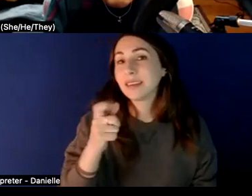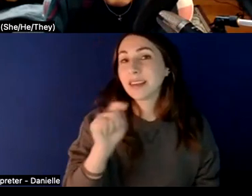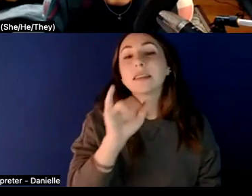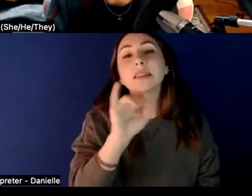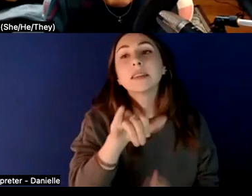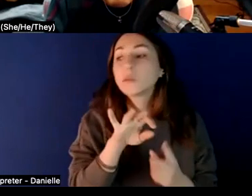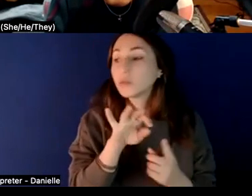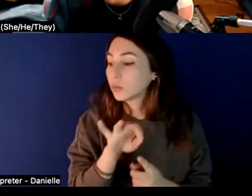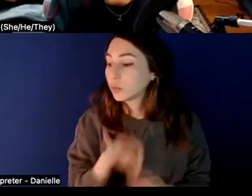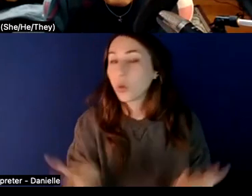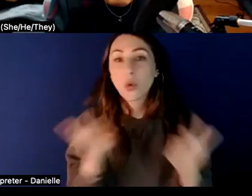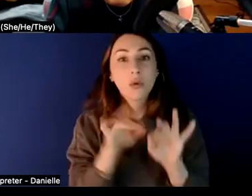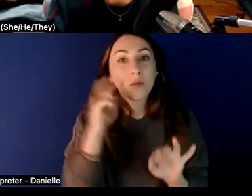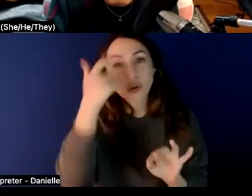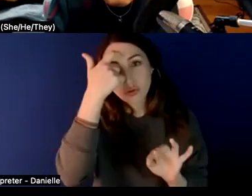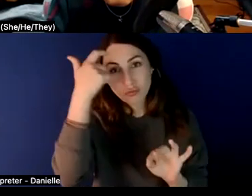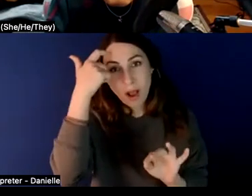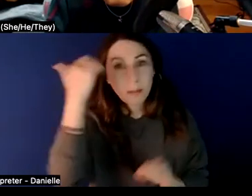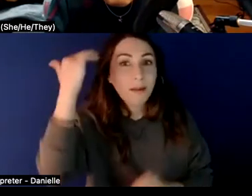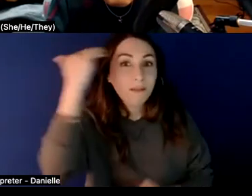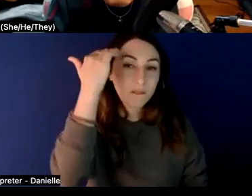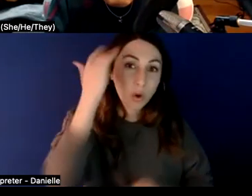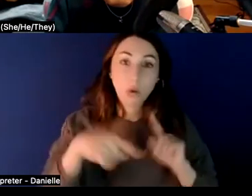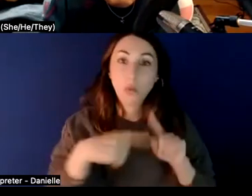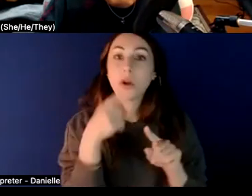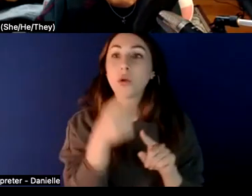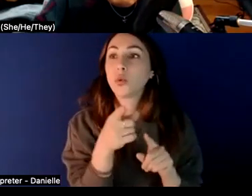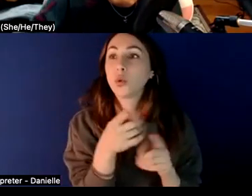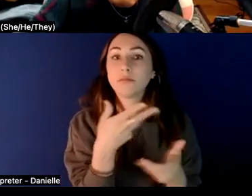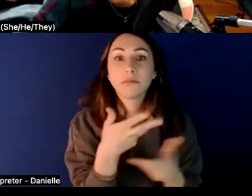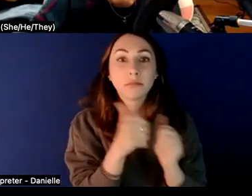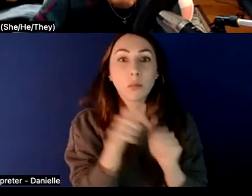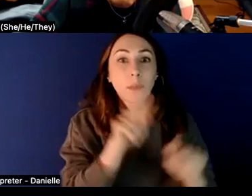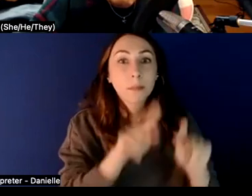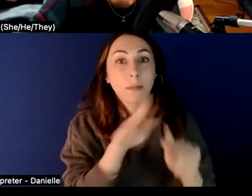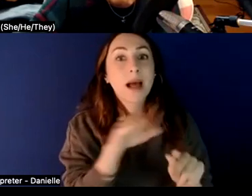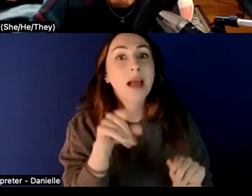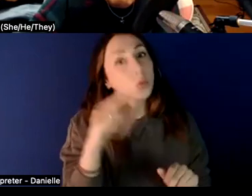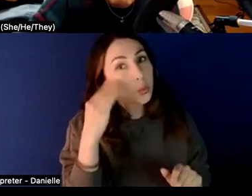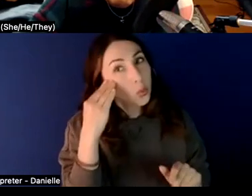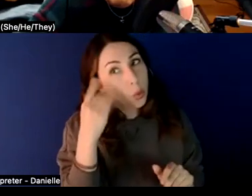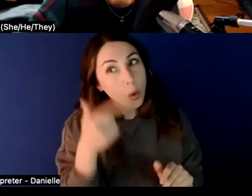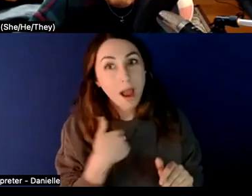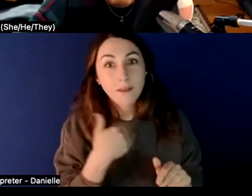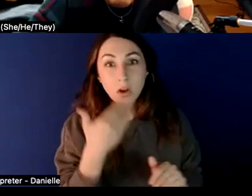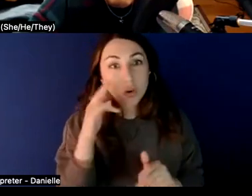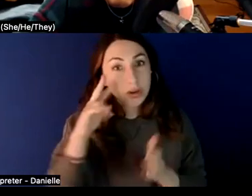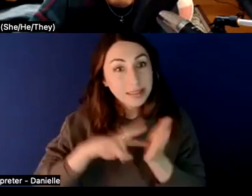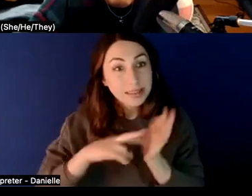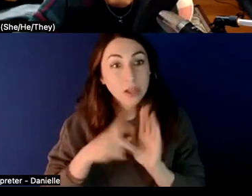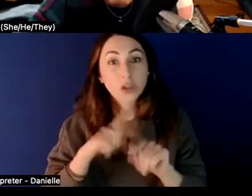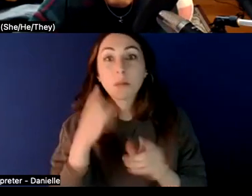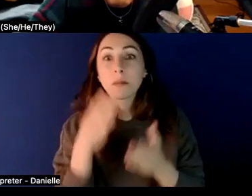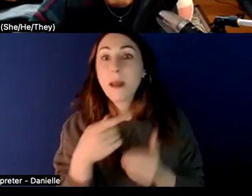though, is because when you're in these exchanges with people and you know that you had the best of intentions and maybe they didn't take